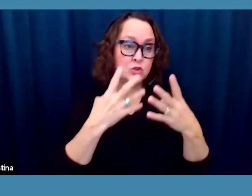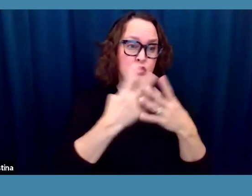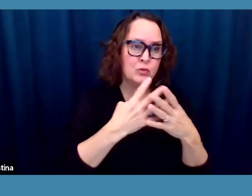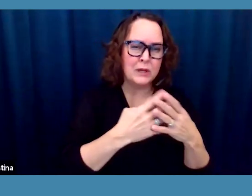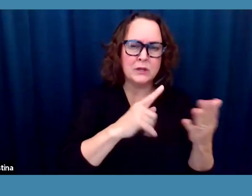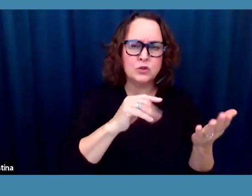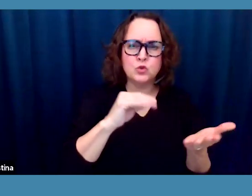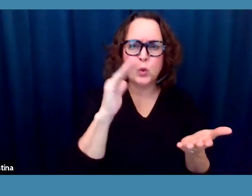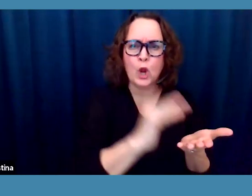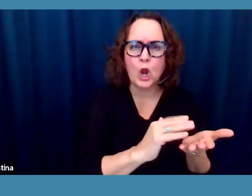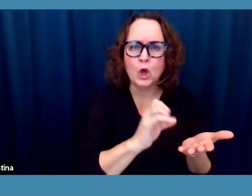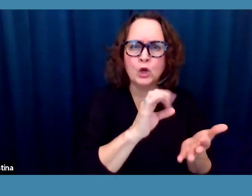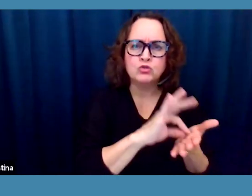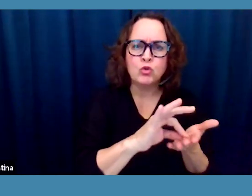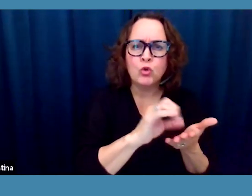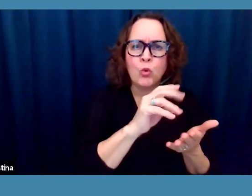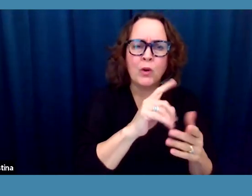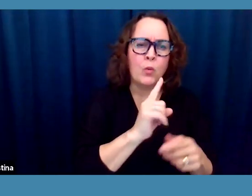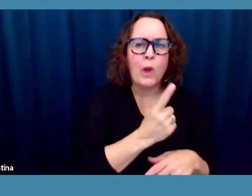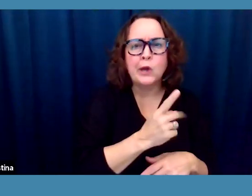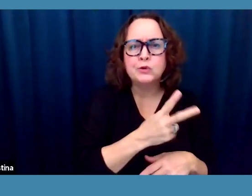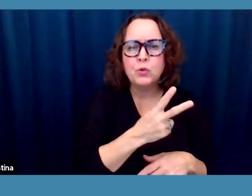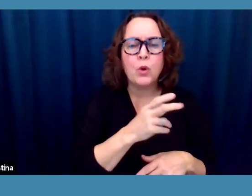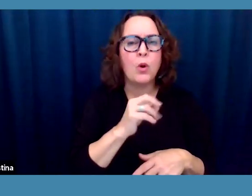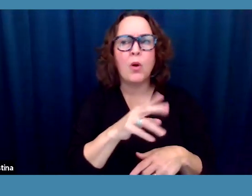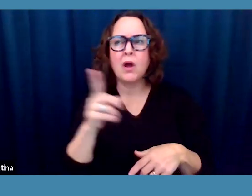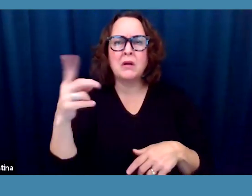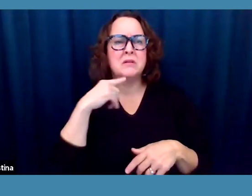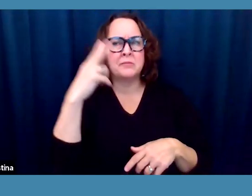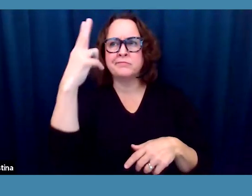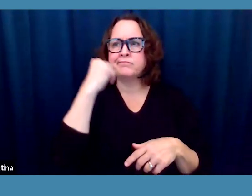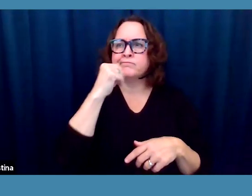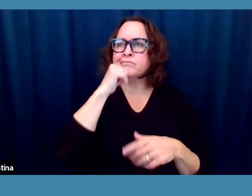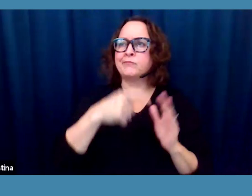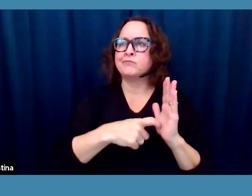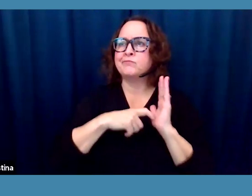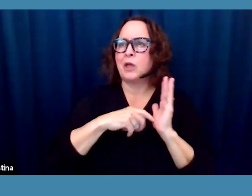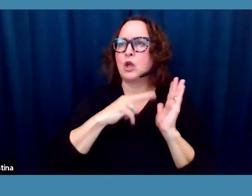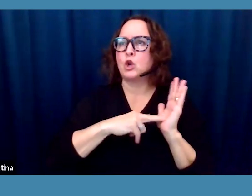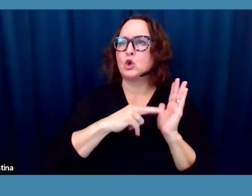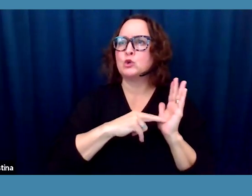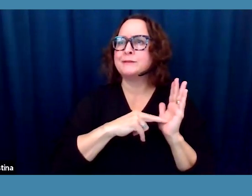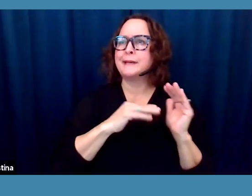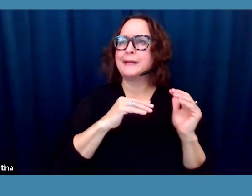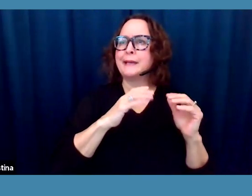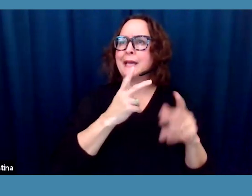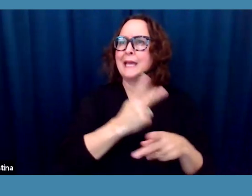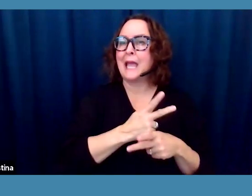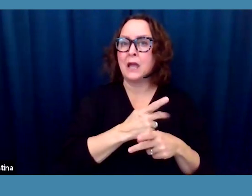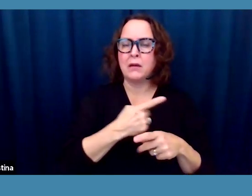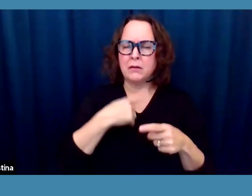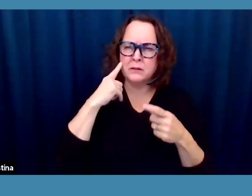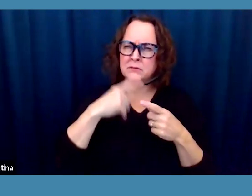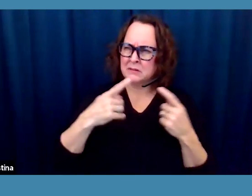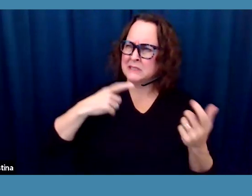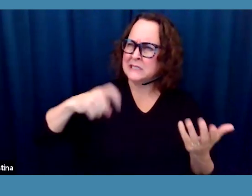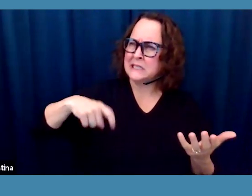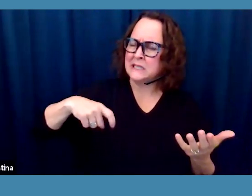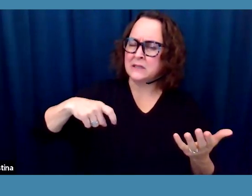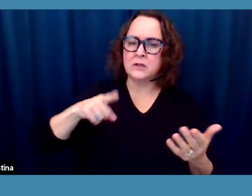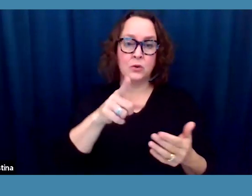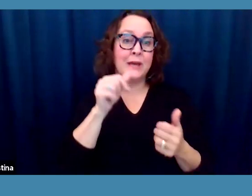results, or if they're saying you don't require a nursing level of care and you disagree with that, you can request a fair